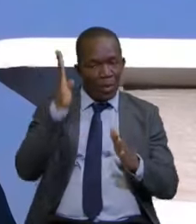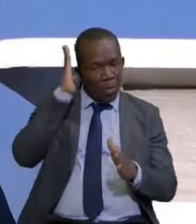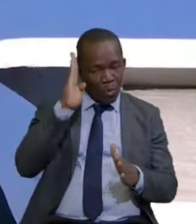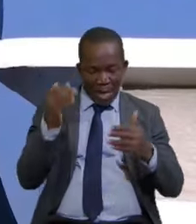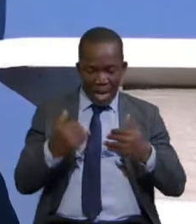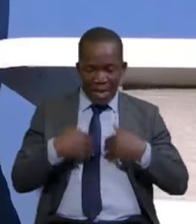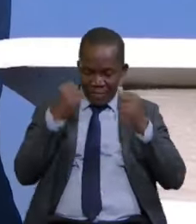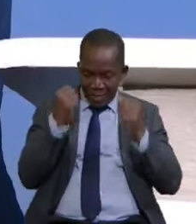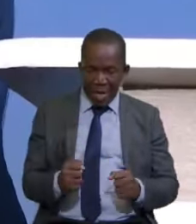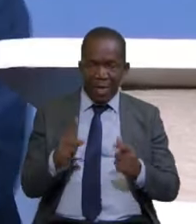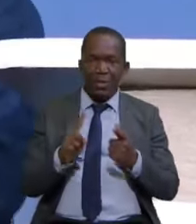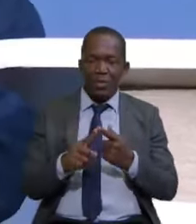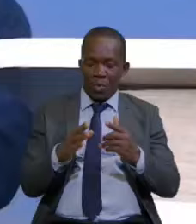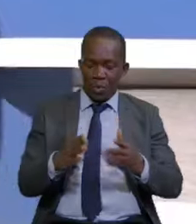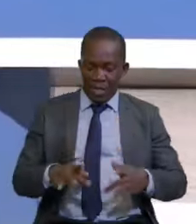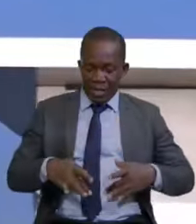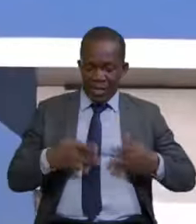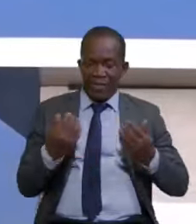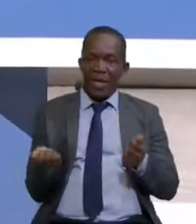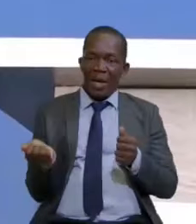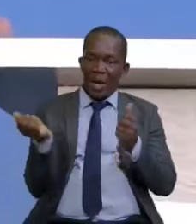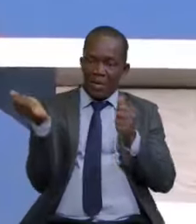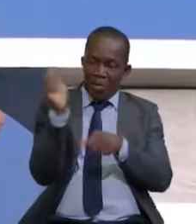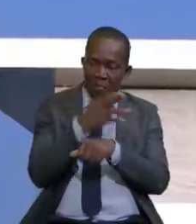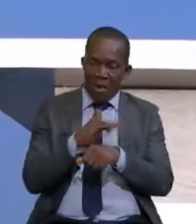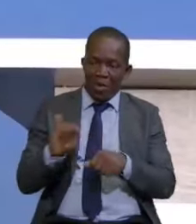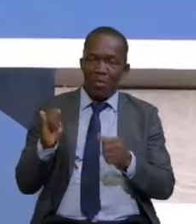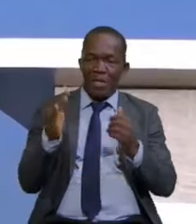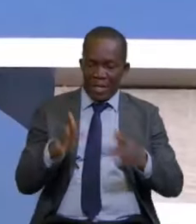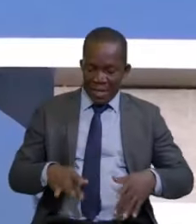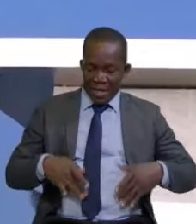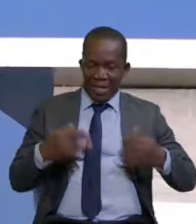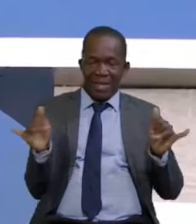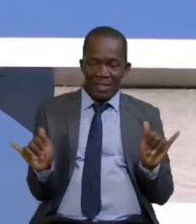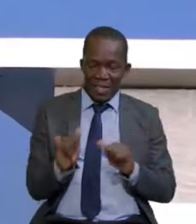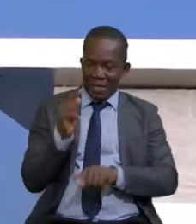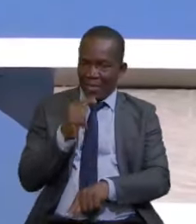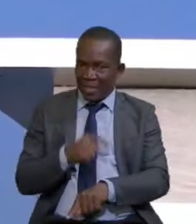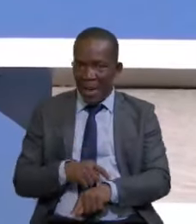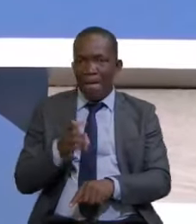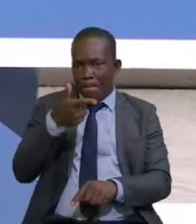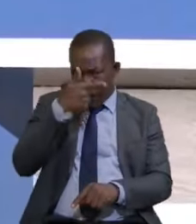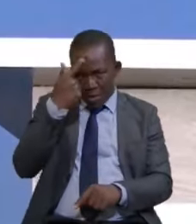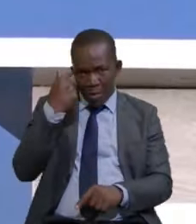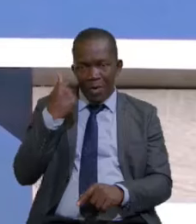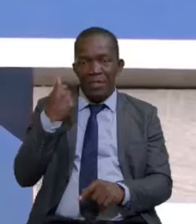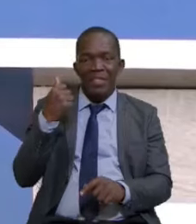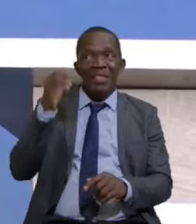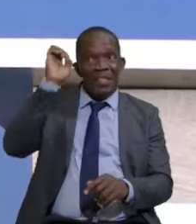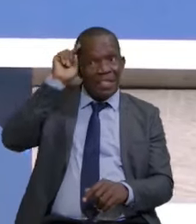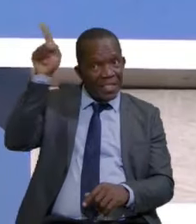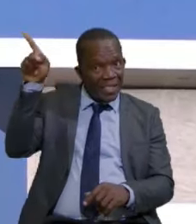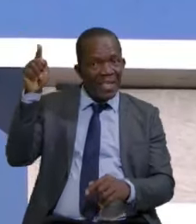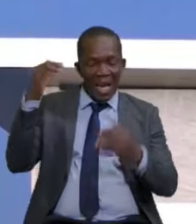overcoming life that self same hour, because he has authority, prevailing